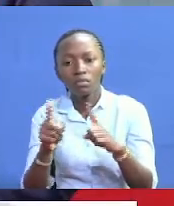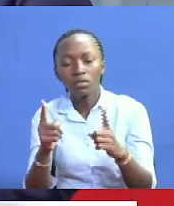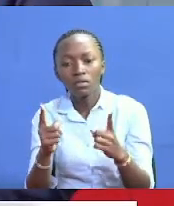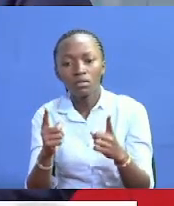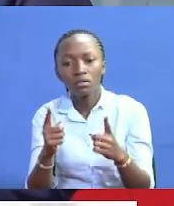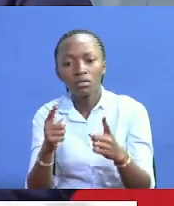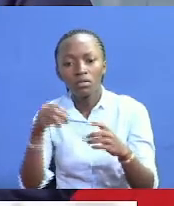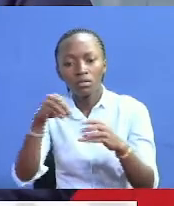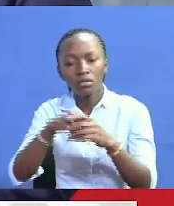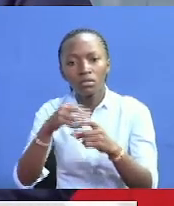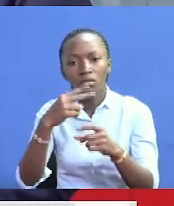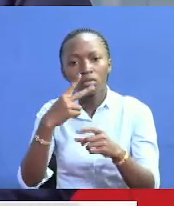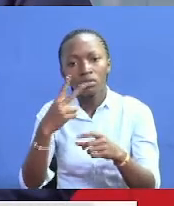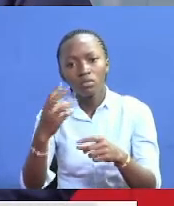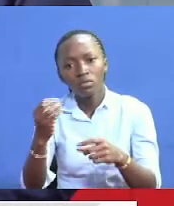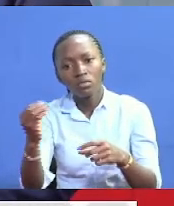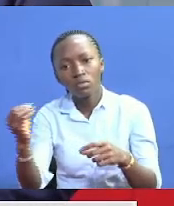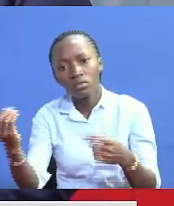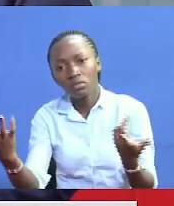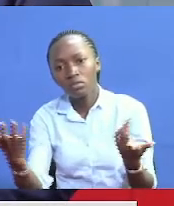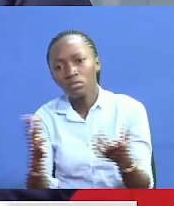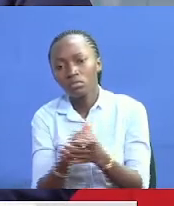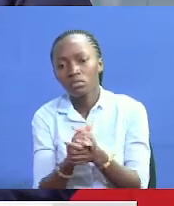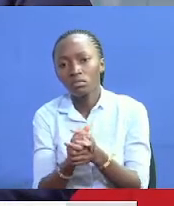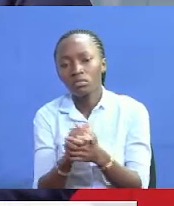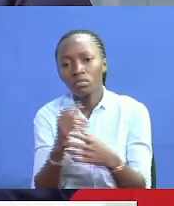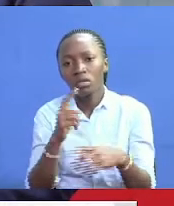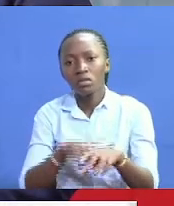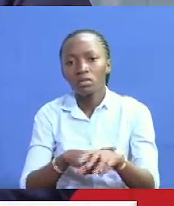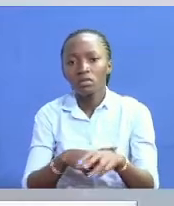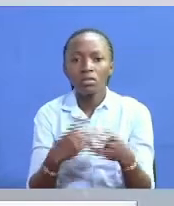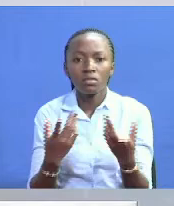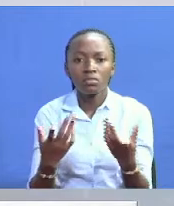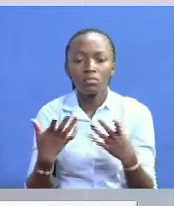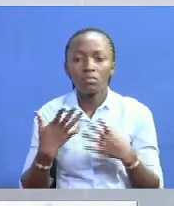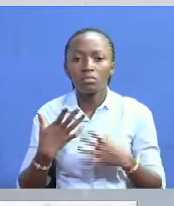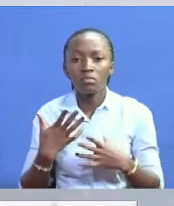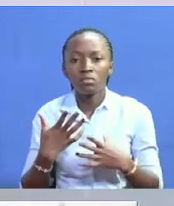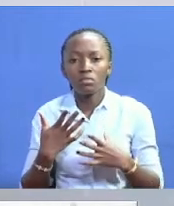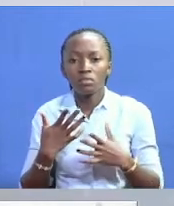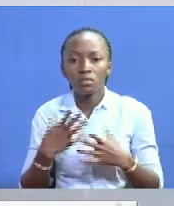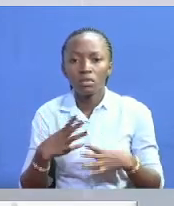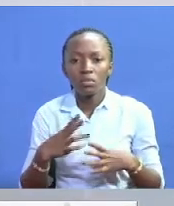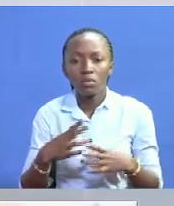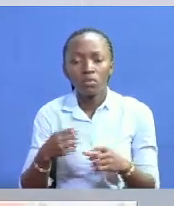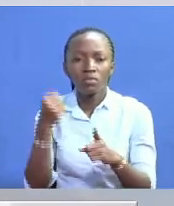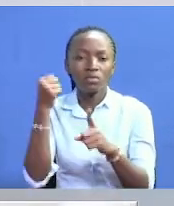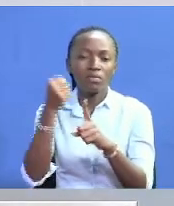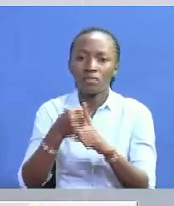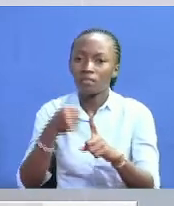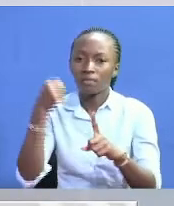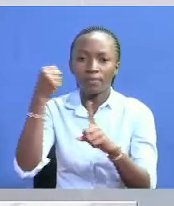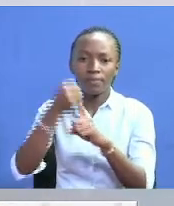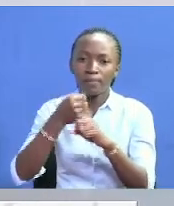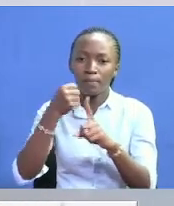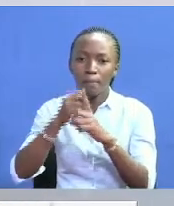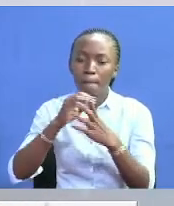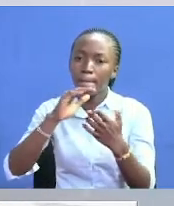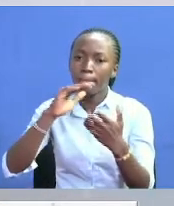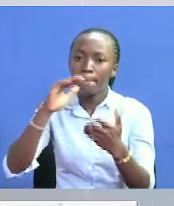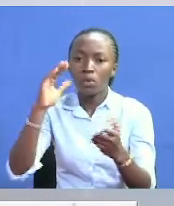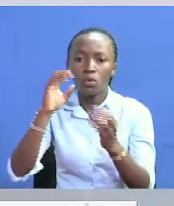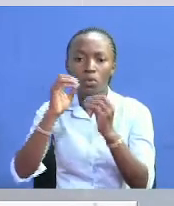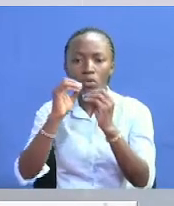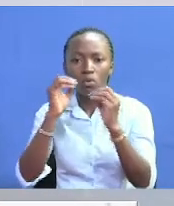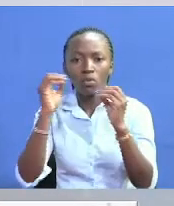in the 2000s and when the vibrance now was not so much as it was in the previous years, students did not